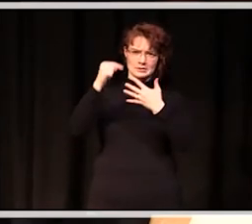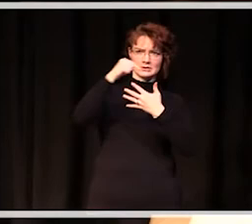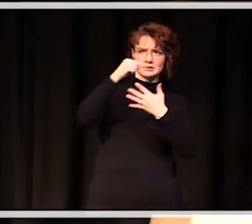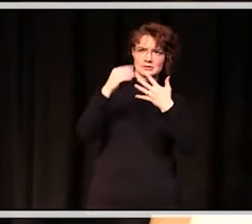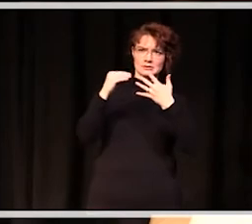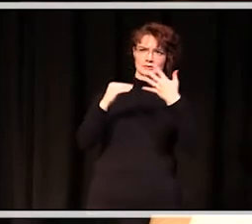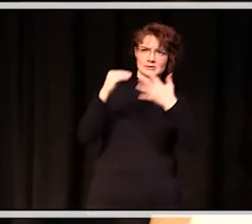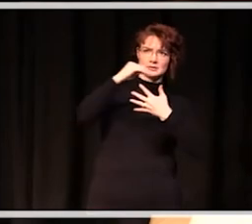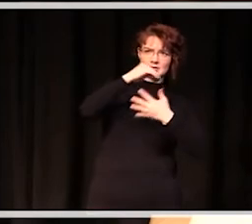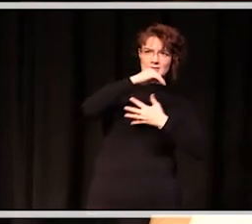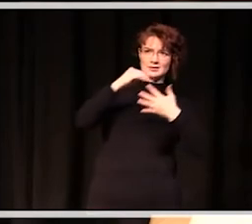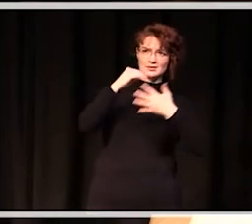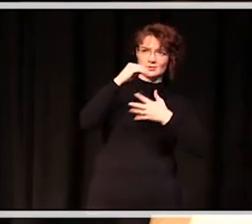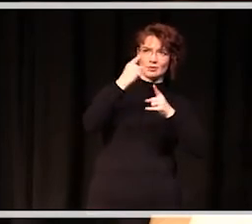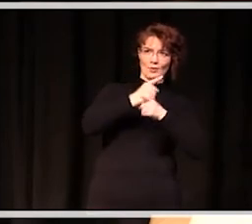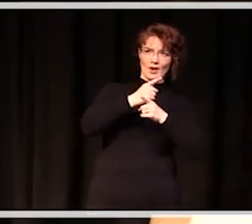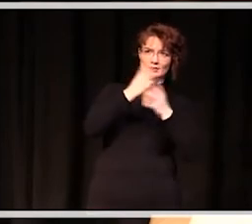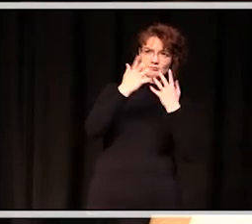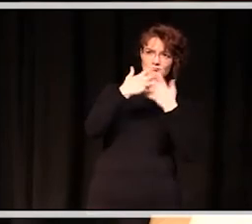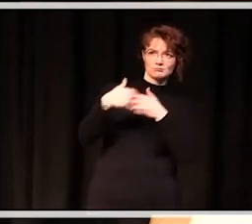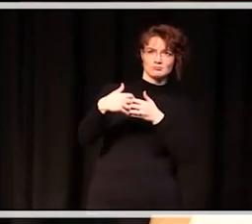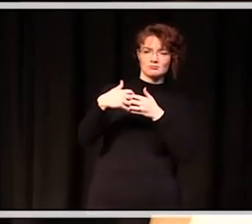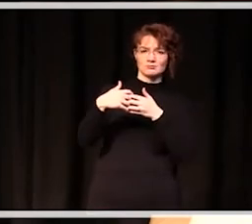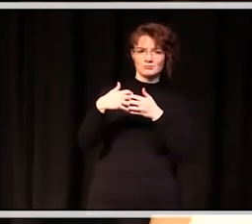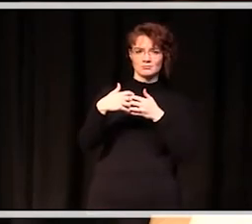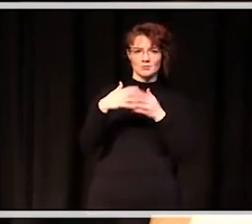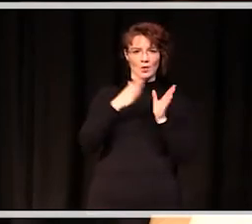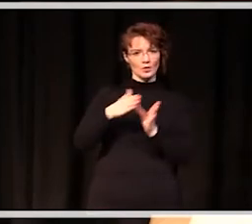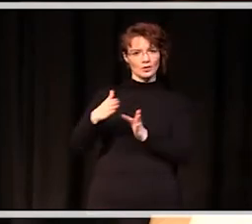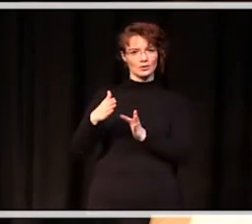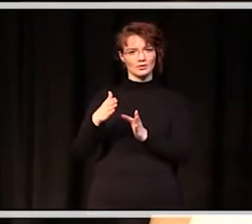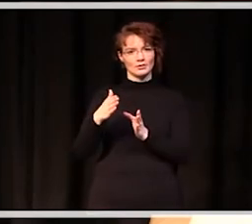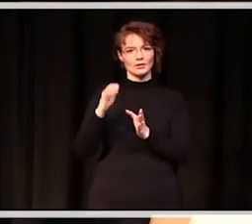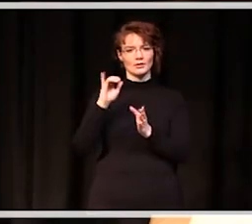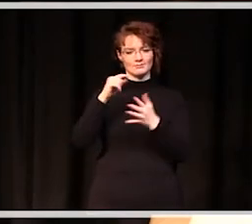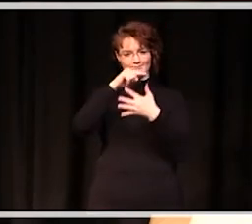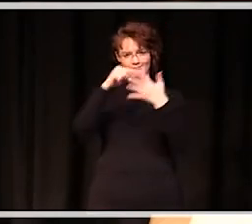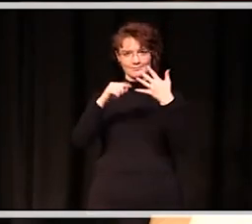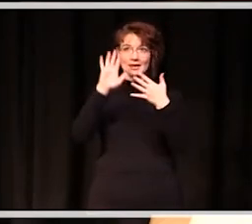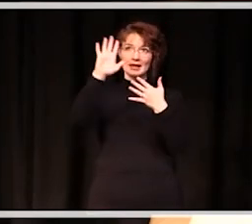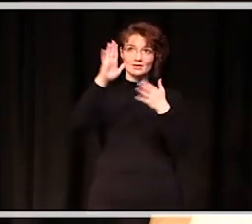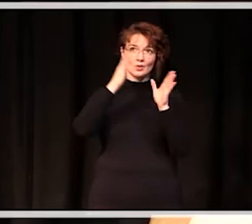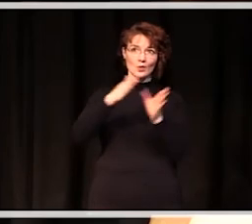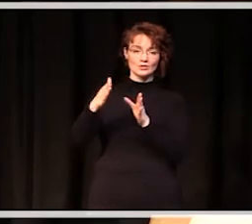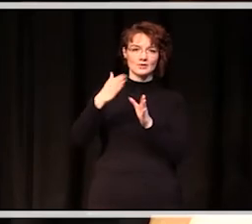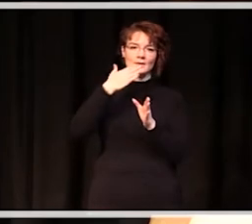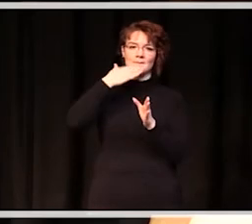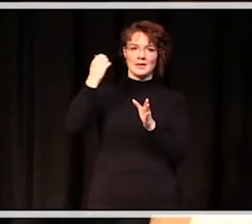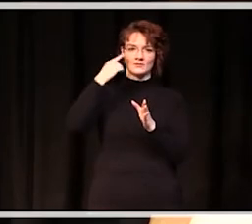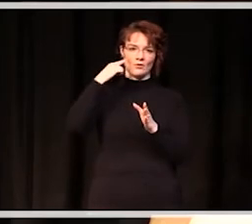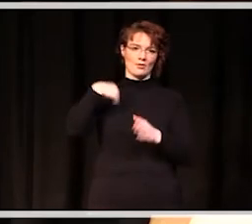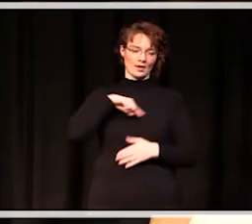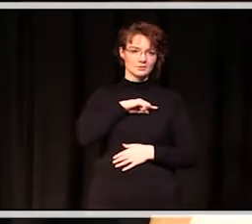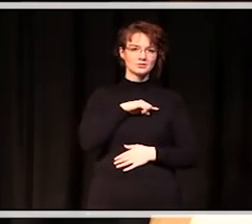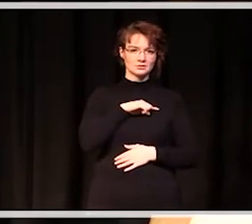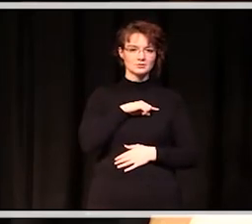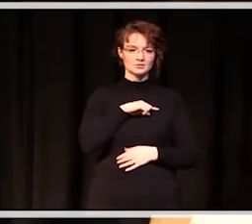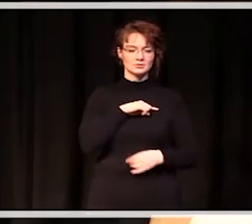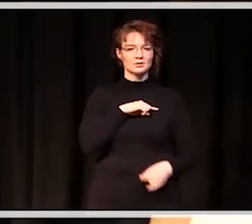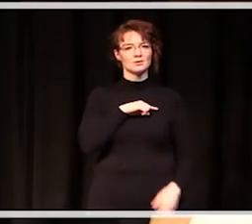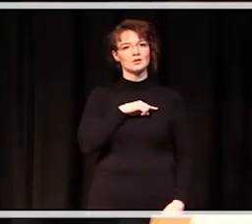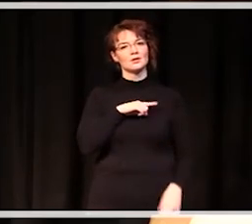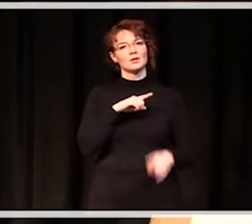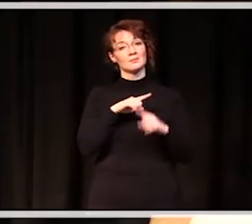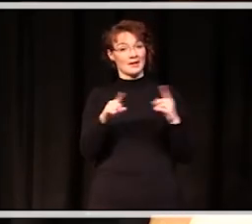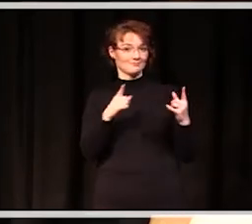to put our desires in order, because that's actually the best thing for us. Yet,